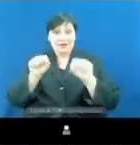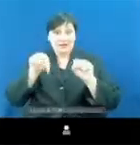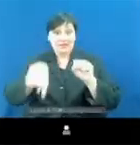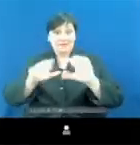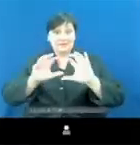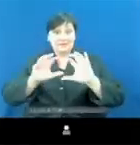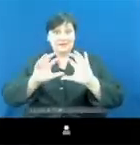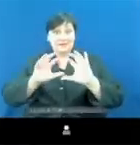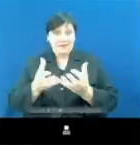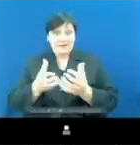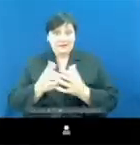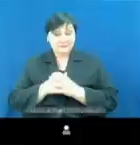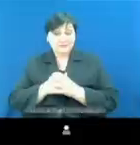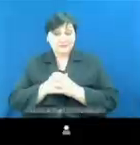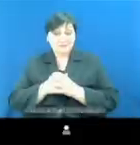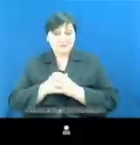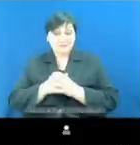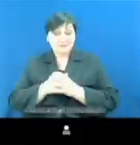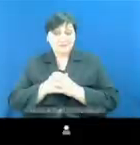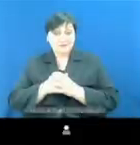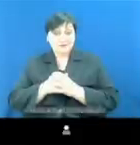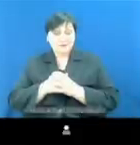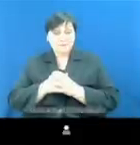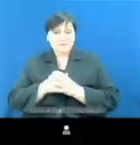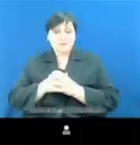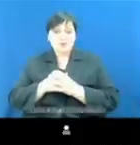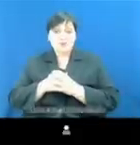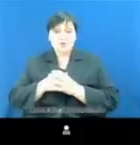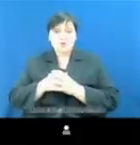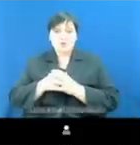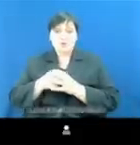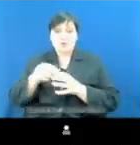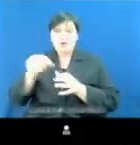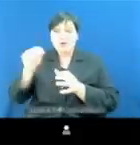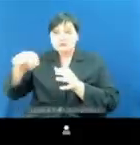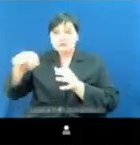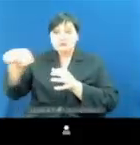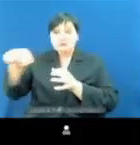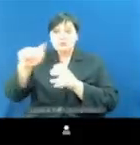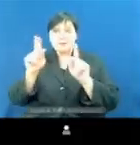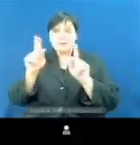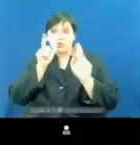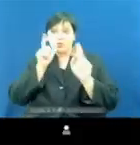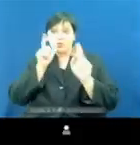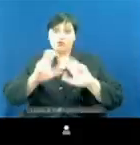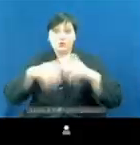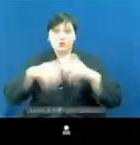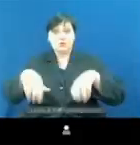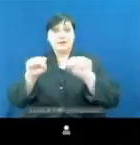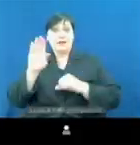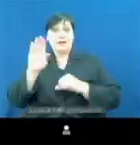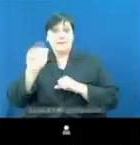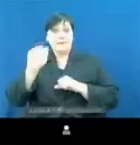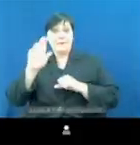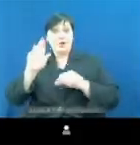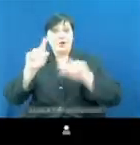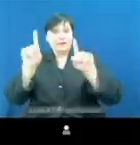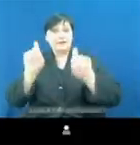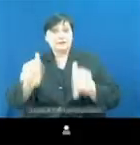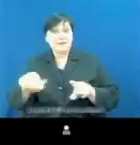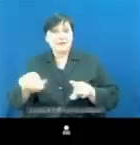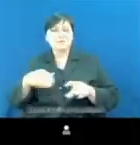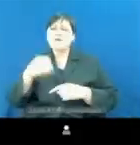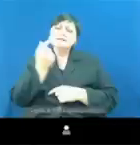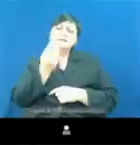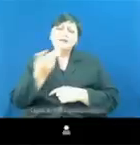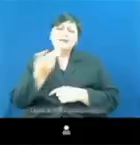or people who are prepared to take the bar exam. So there are a number of resources out there, and at the end of